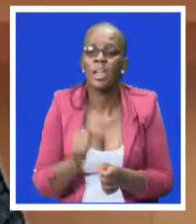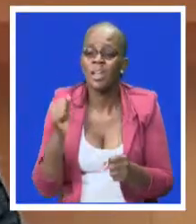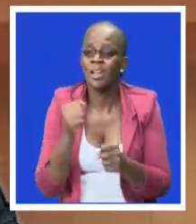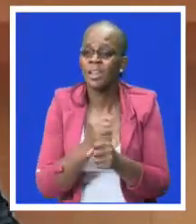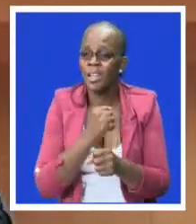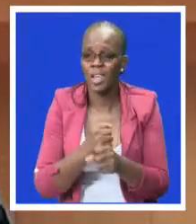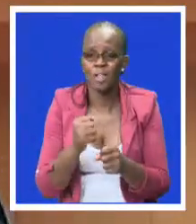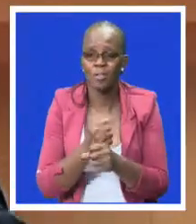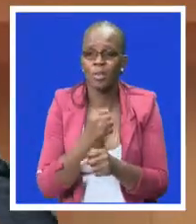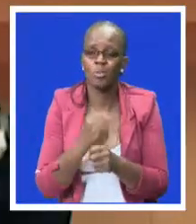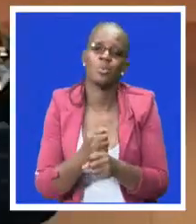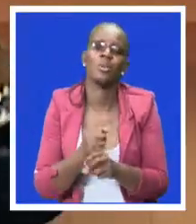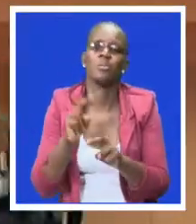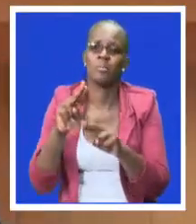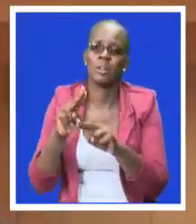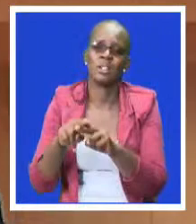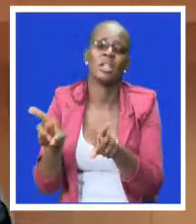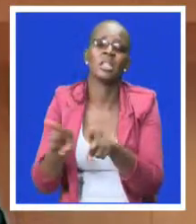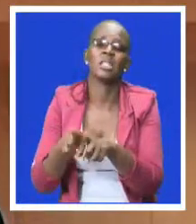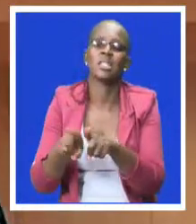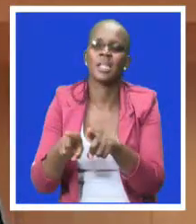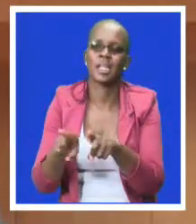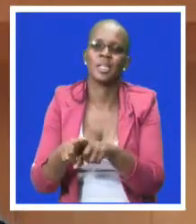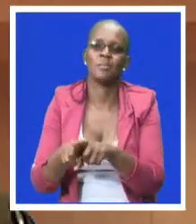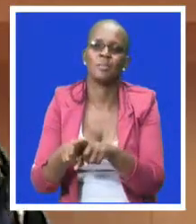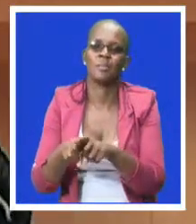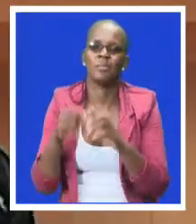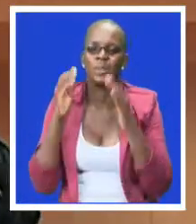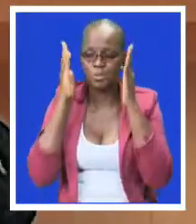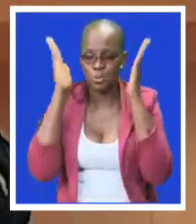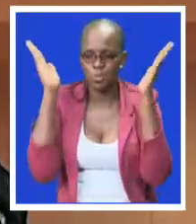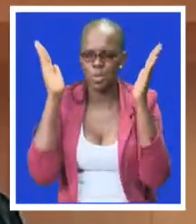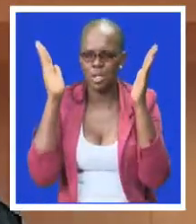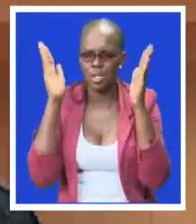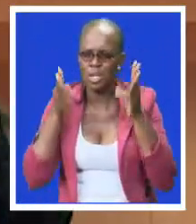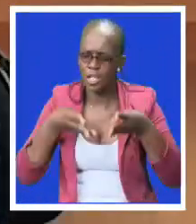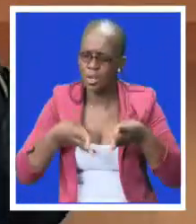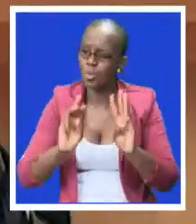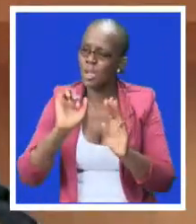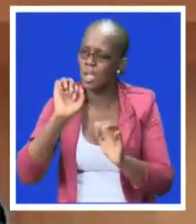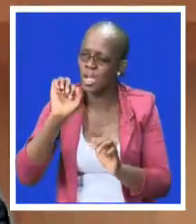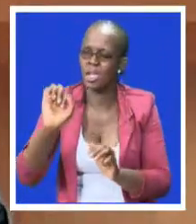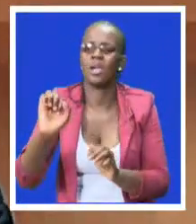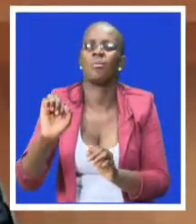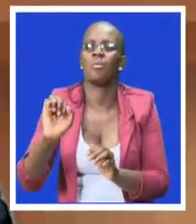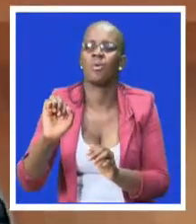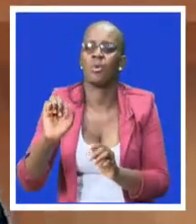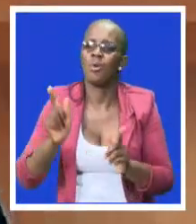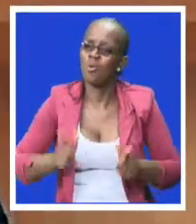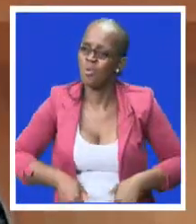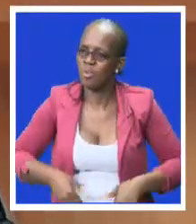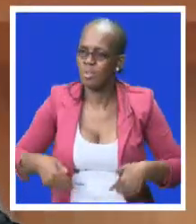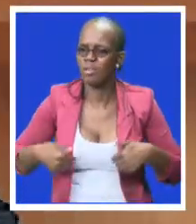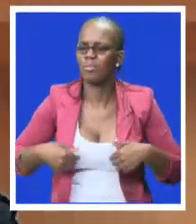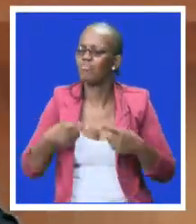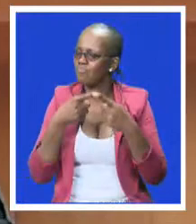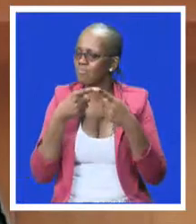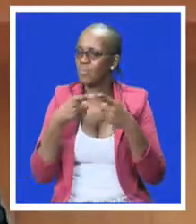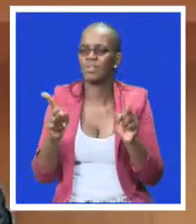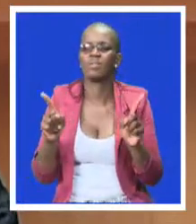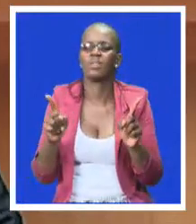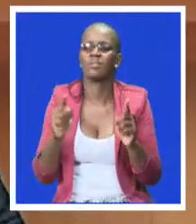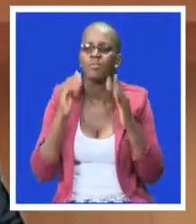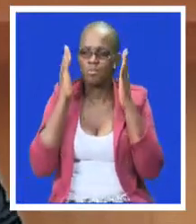a Maswati. Their way of living is much or less different from what we were